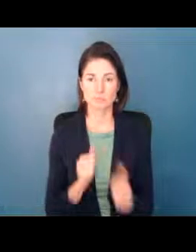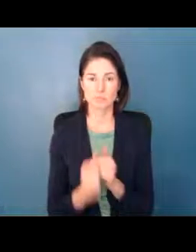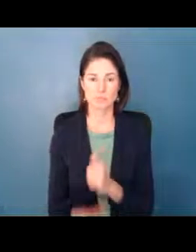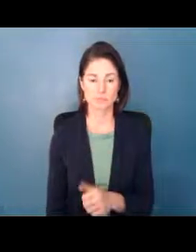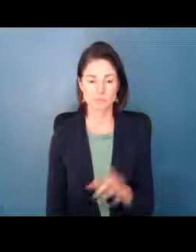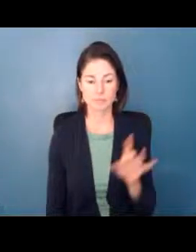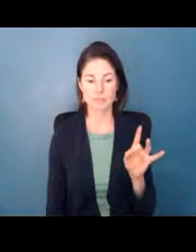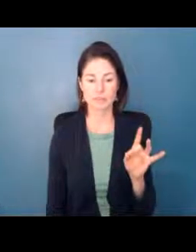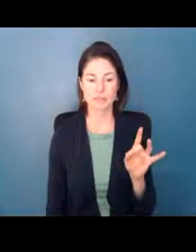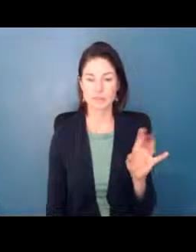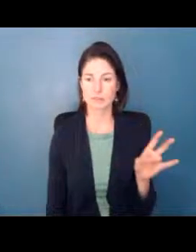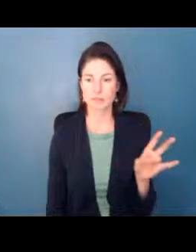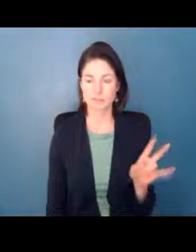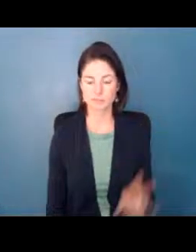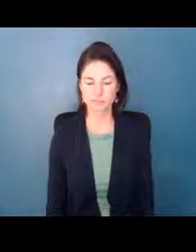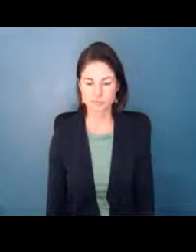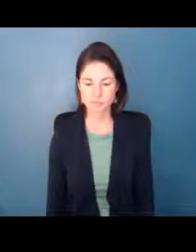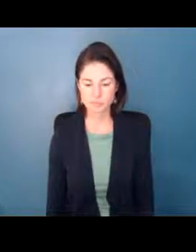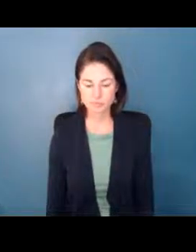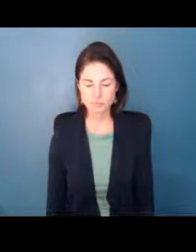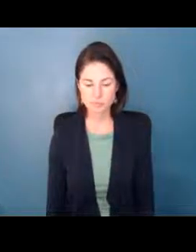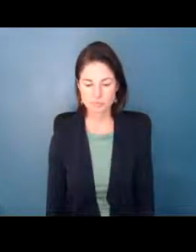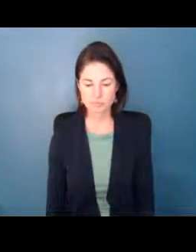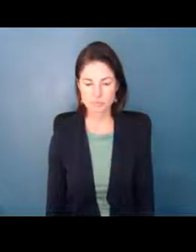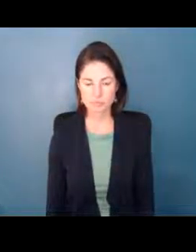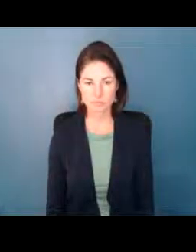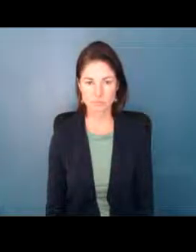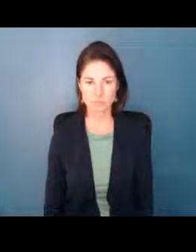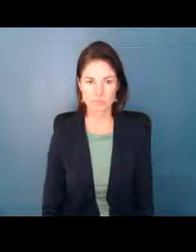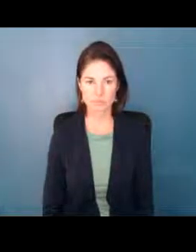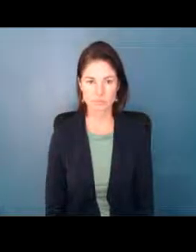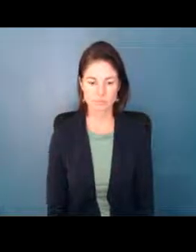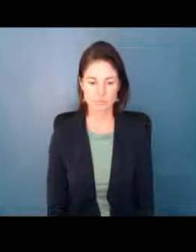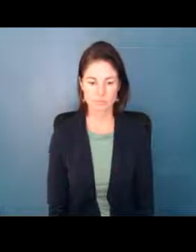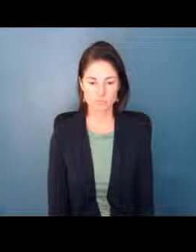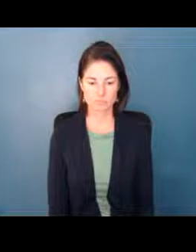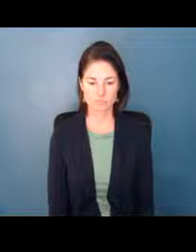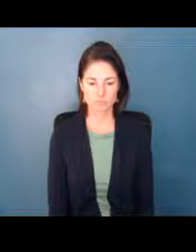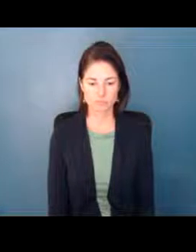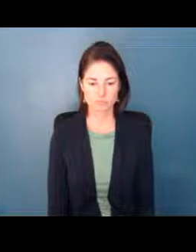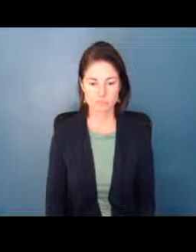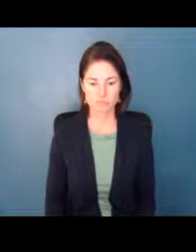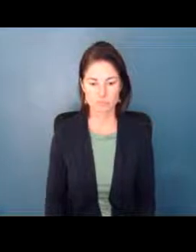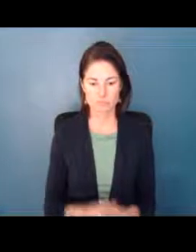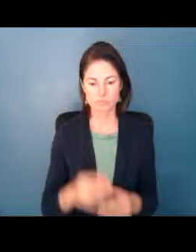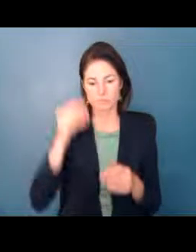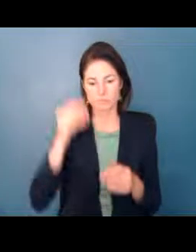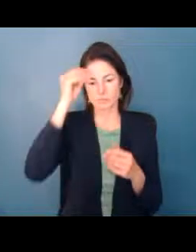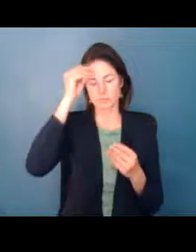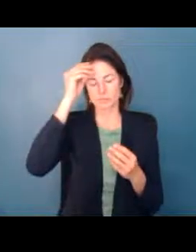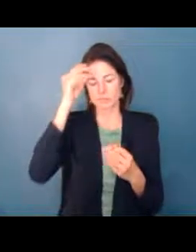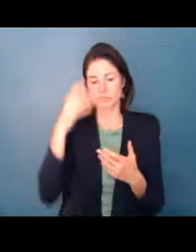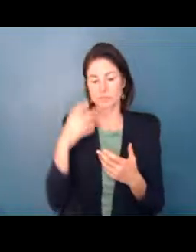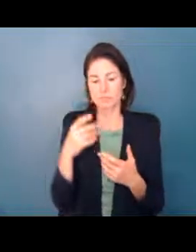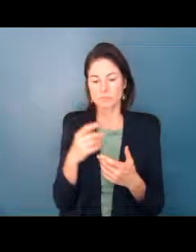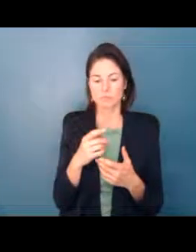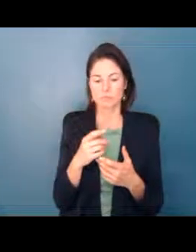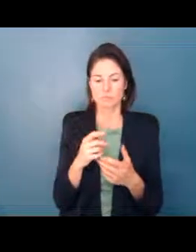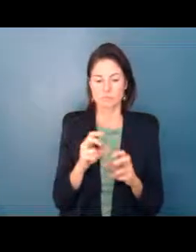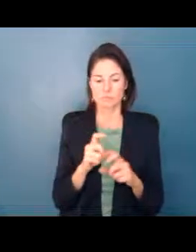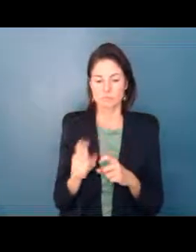87. 87 is an information item reporting on allocations made by Caltrans for emergency projects in the 21-22 fiscal